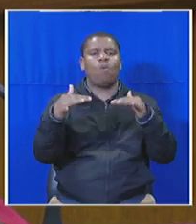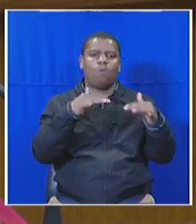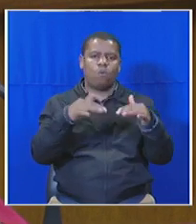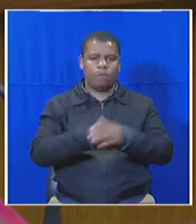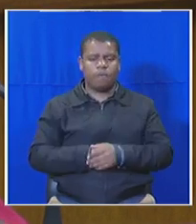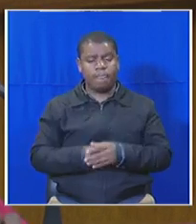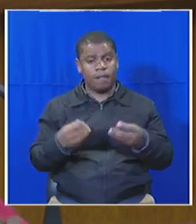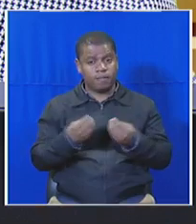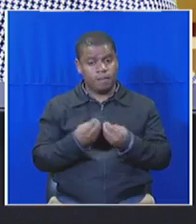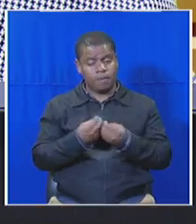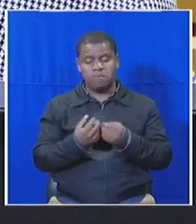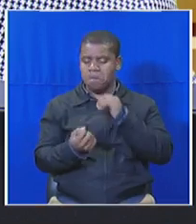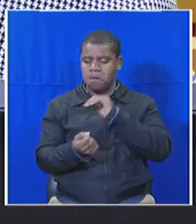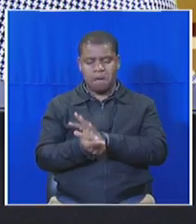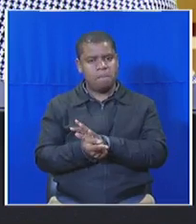that could have